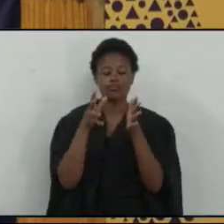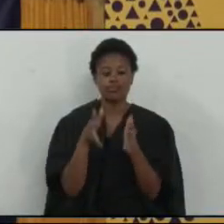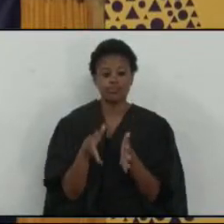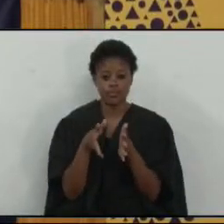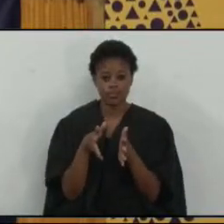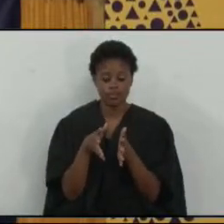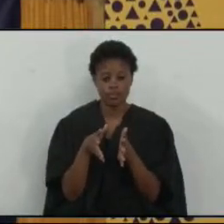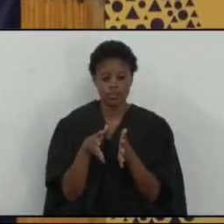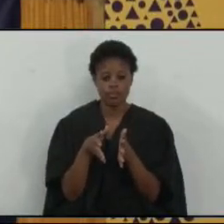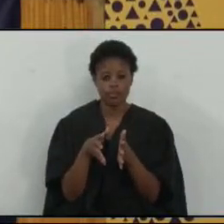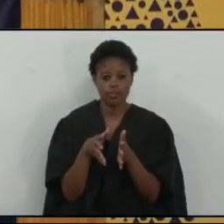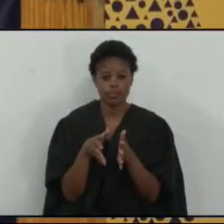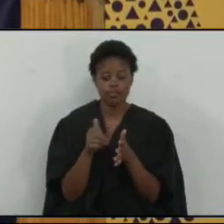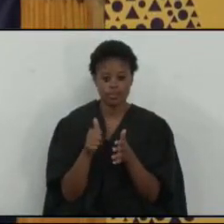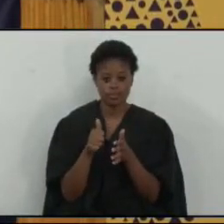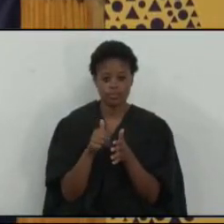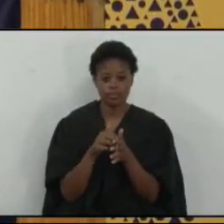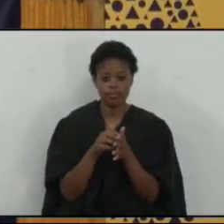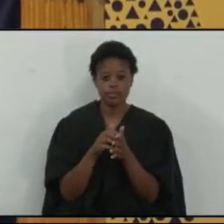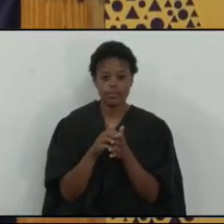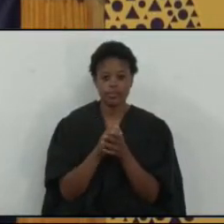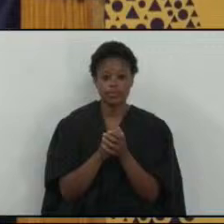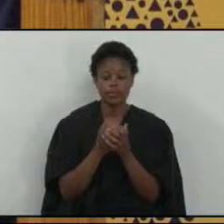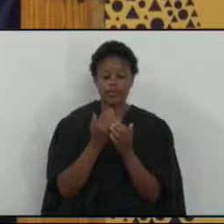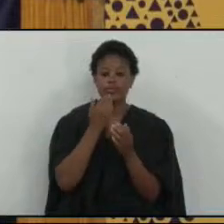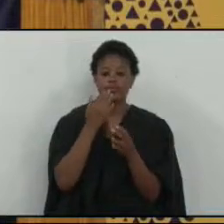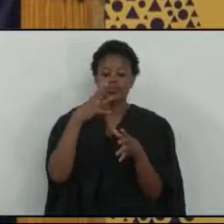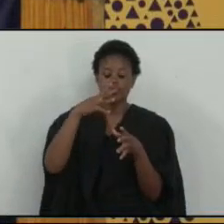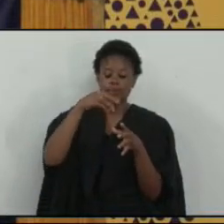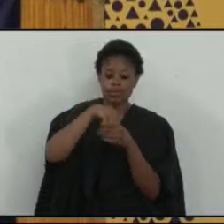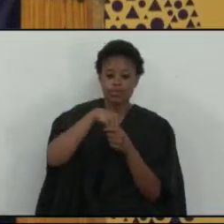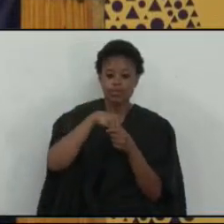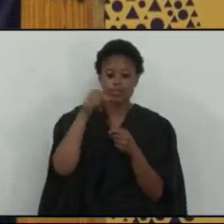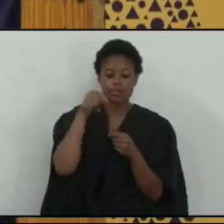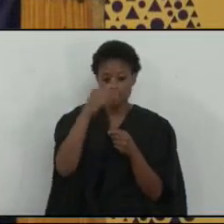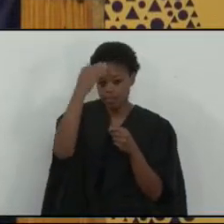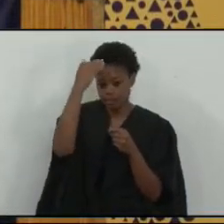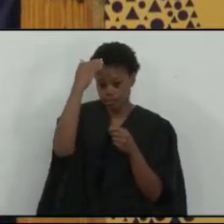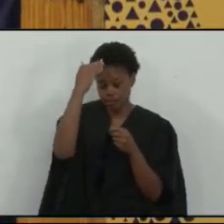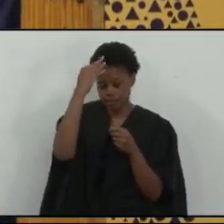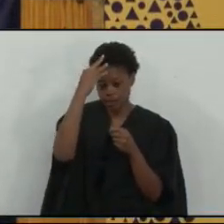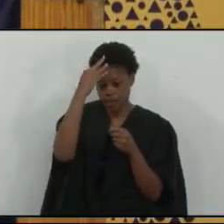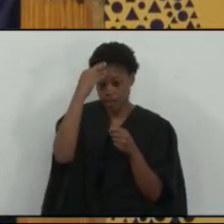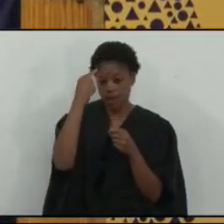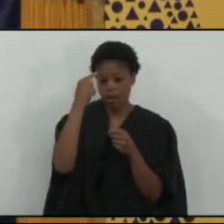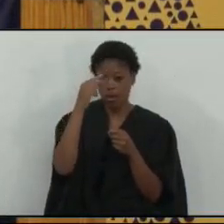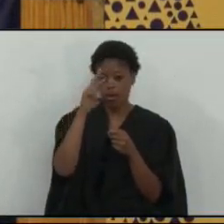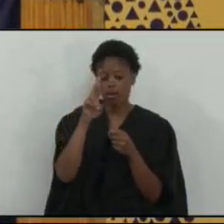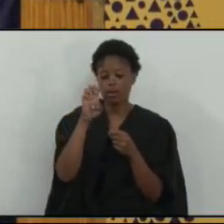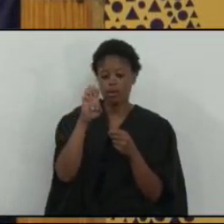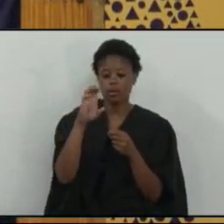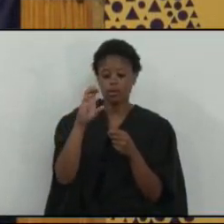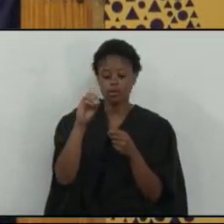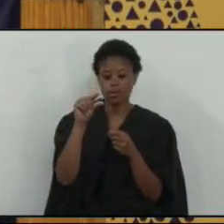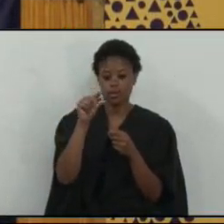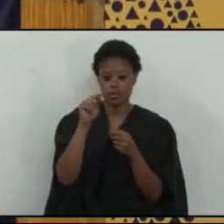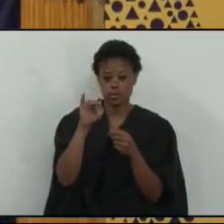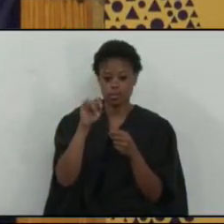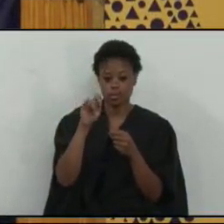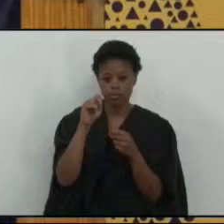students who are participating in this recognition